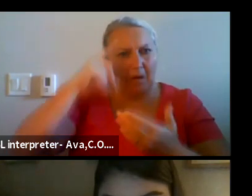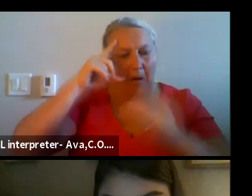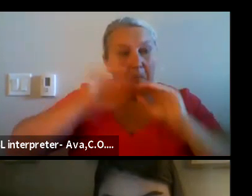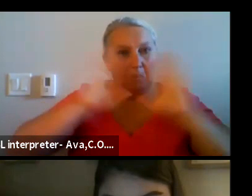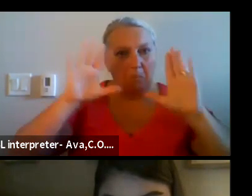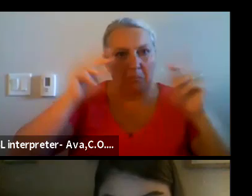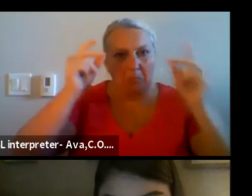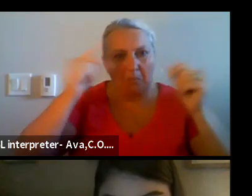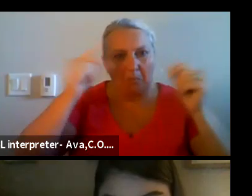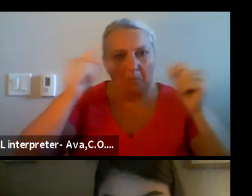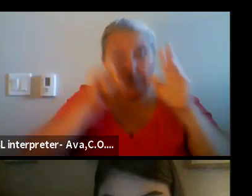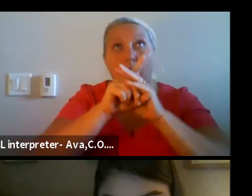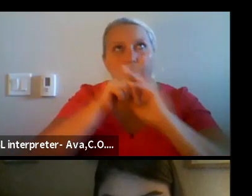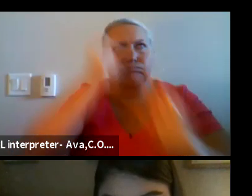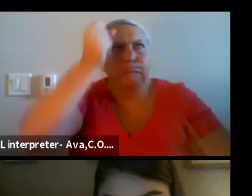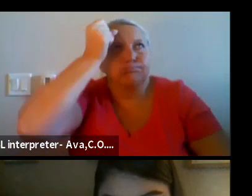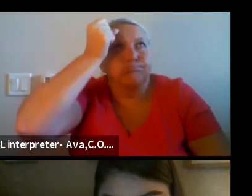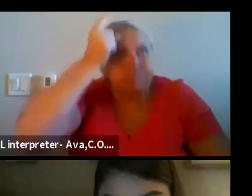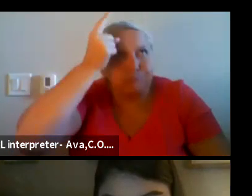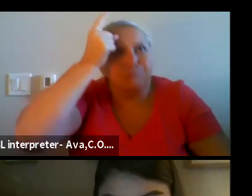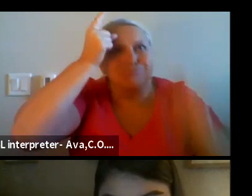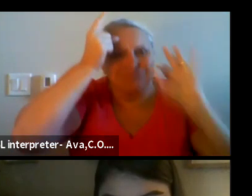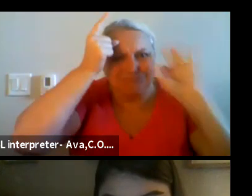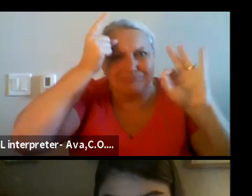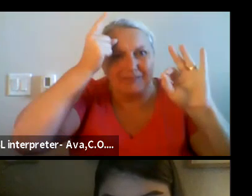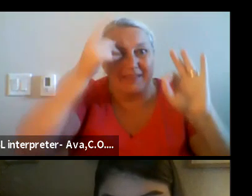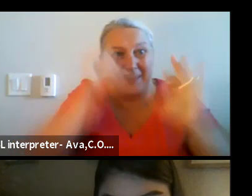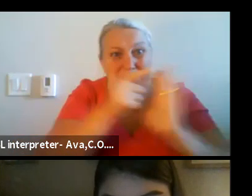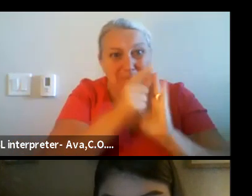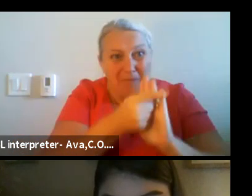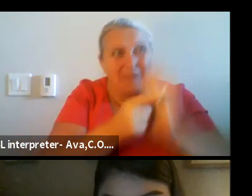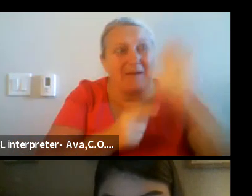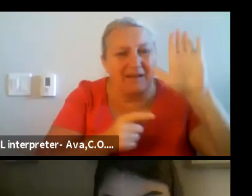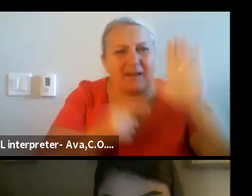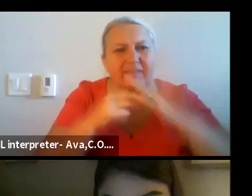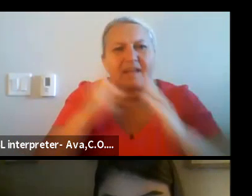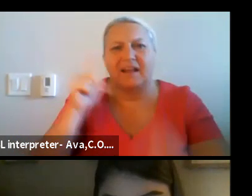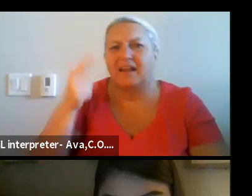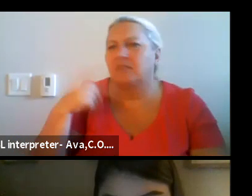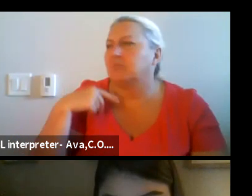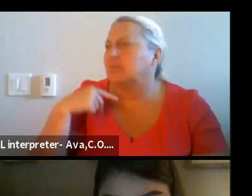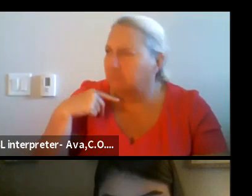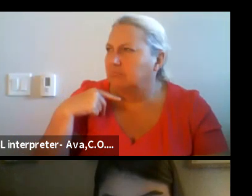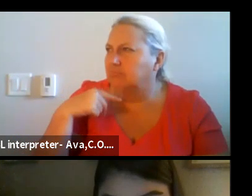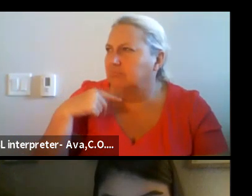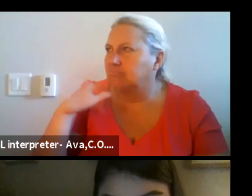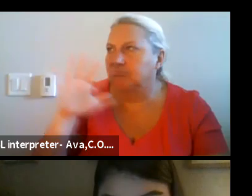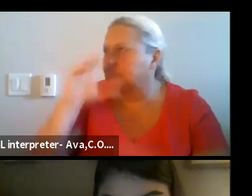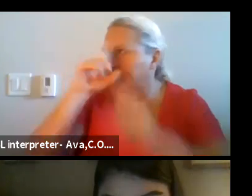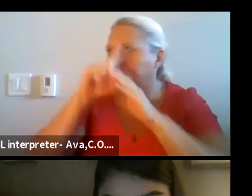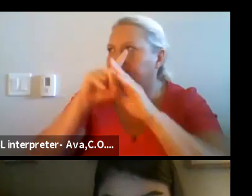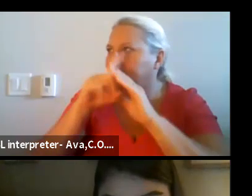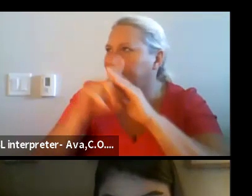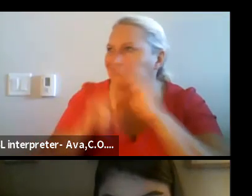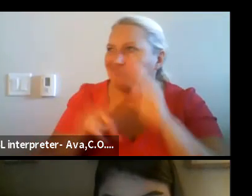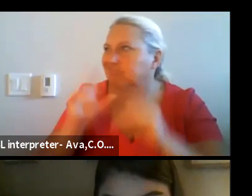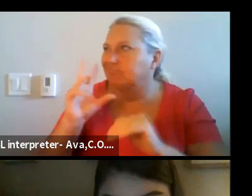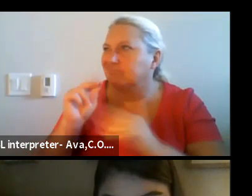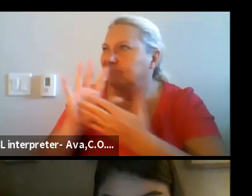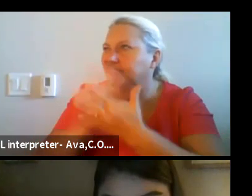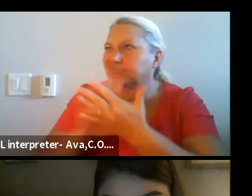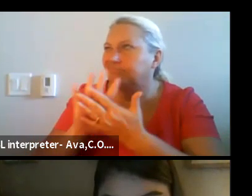moment I got that in that moment. Sometimes I think, well, maybe not, or, you know, how do